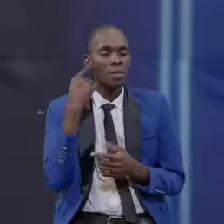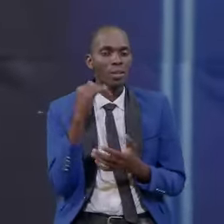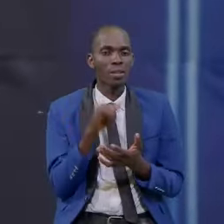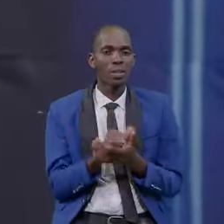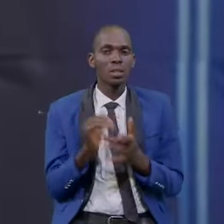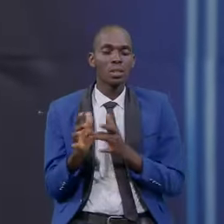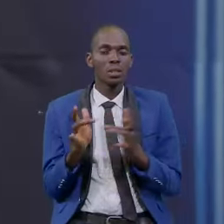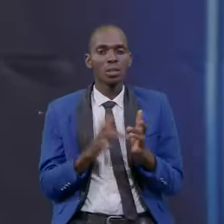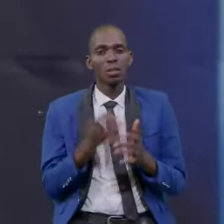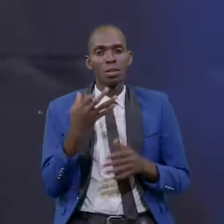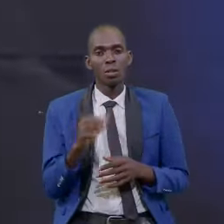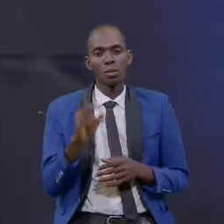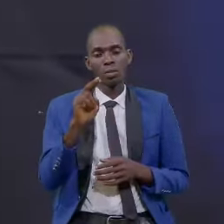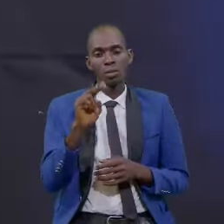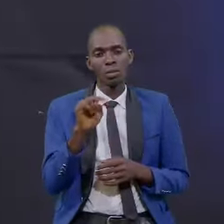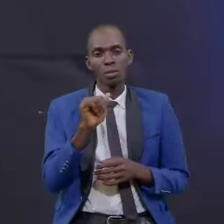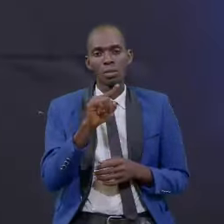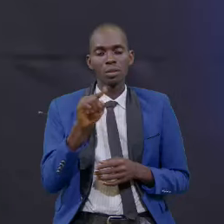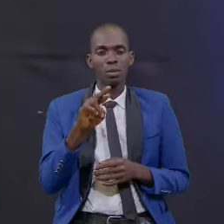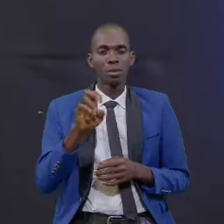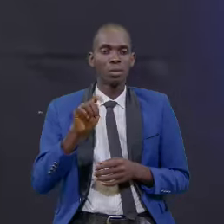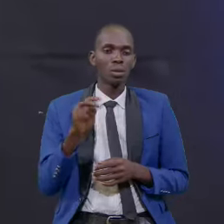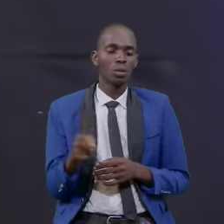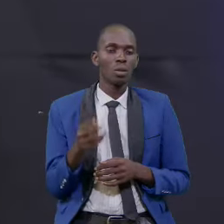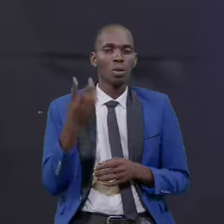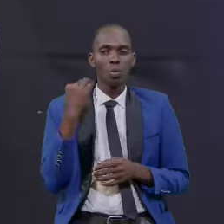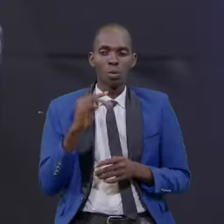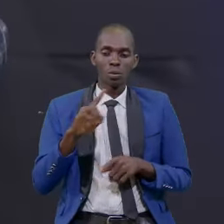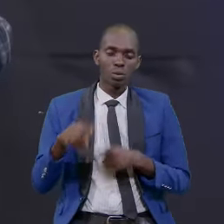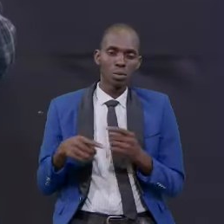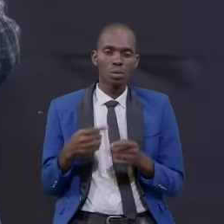of Nazareth was passing by,